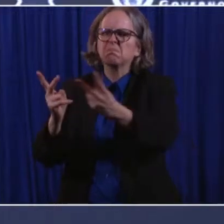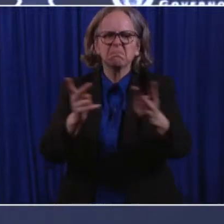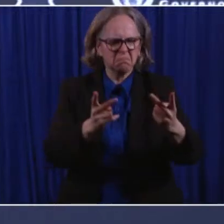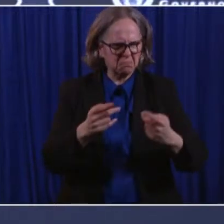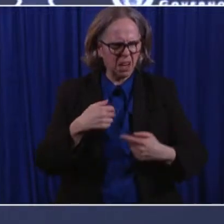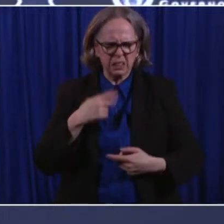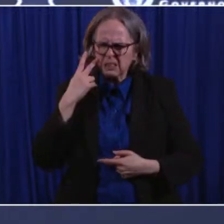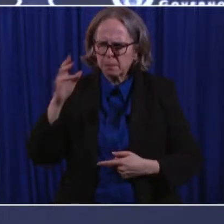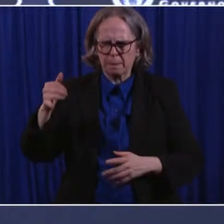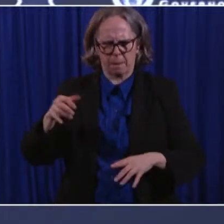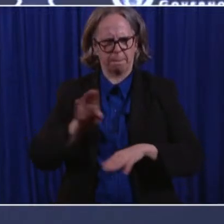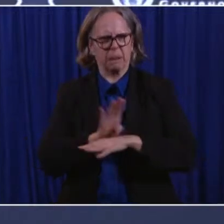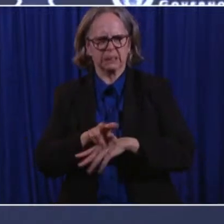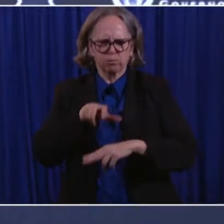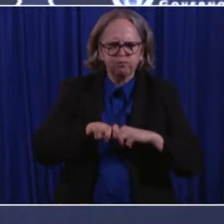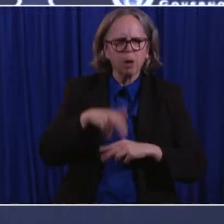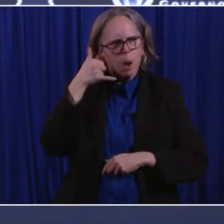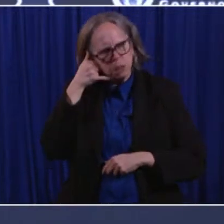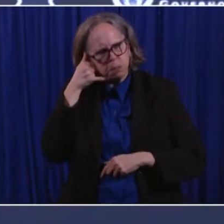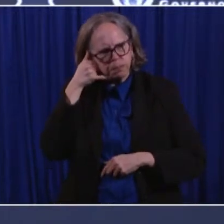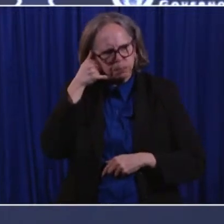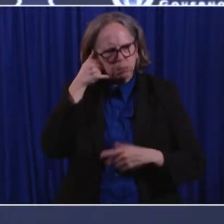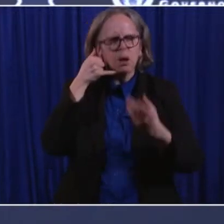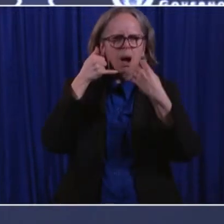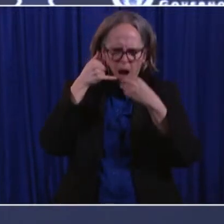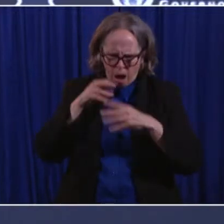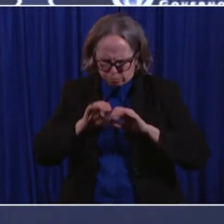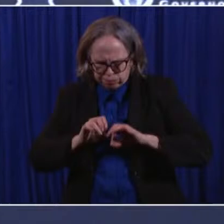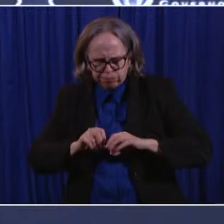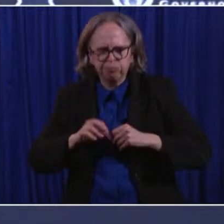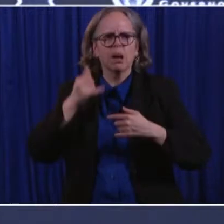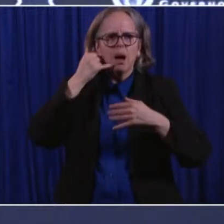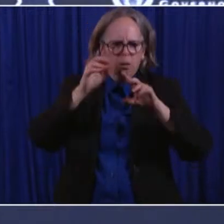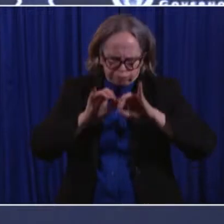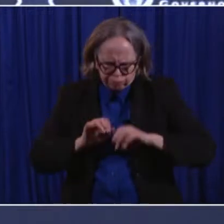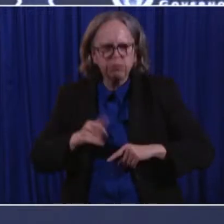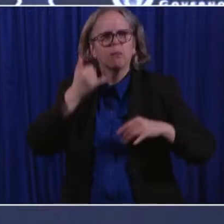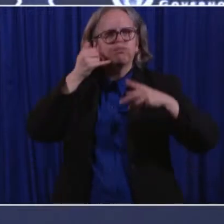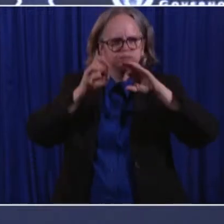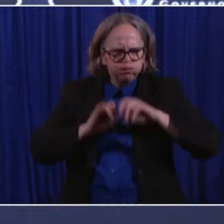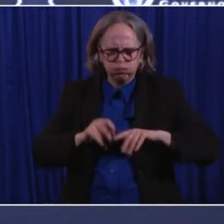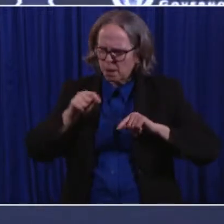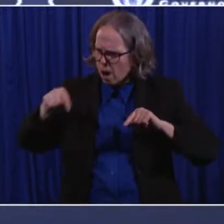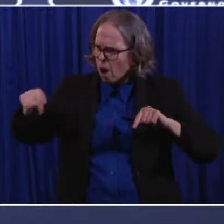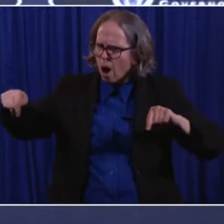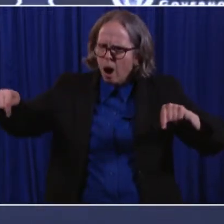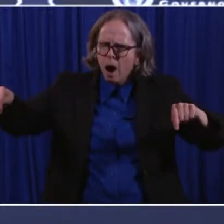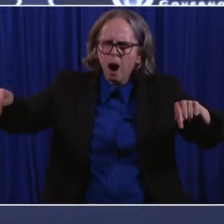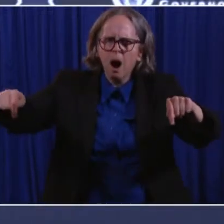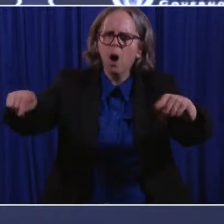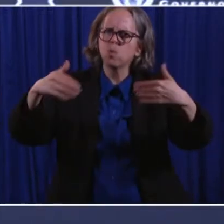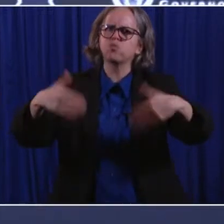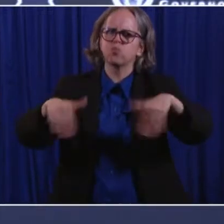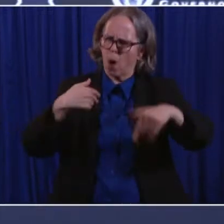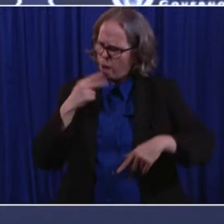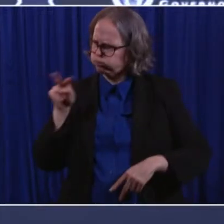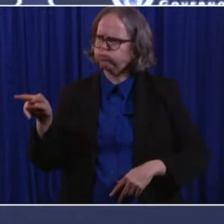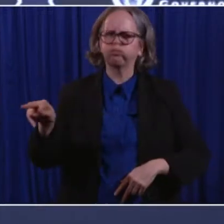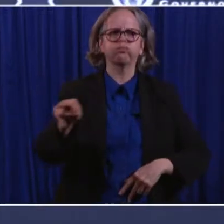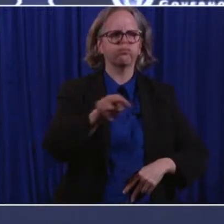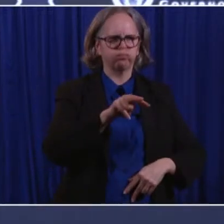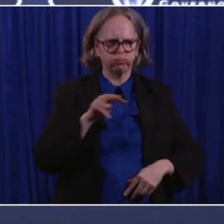navigate the internet, they can call and they can get them an appointment. We also have a statewide hotline, which